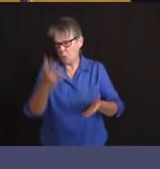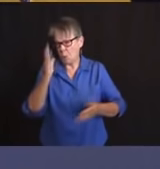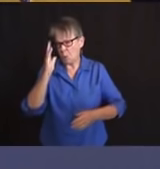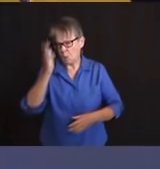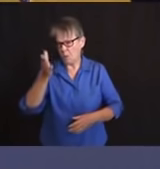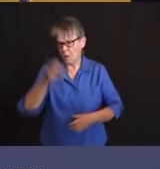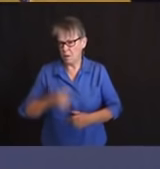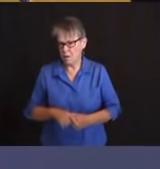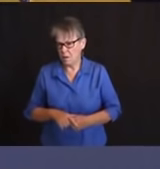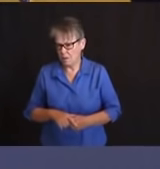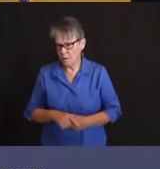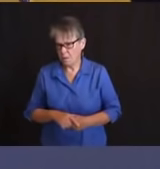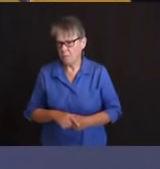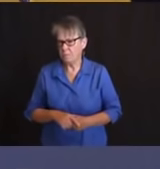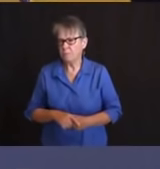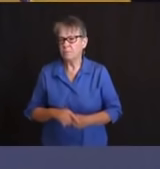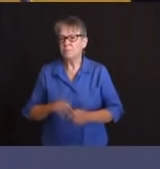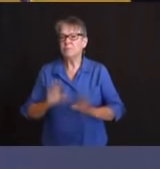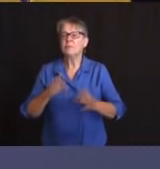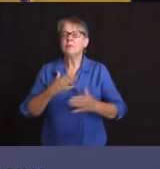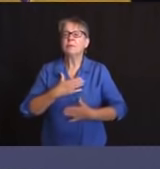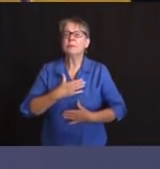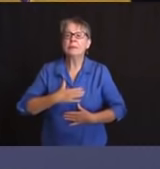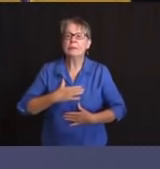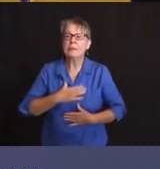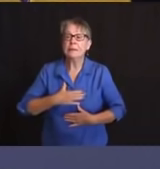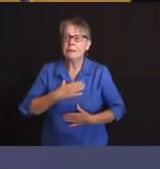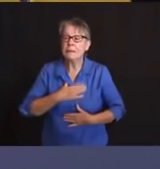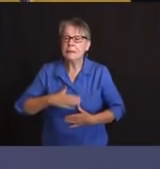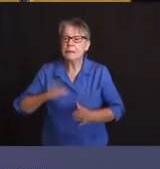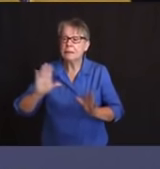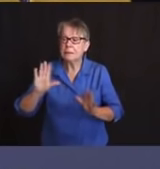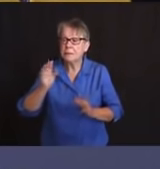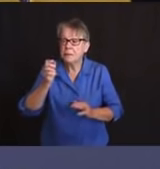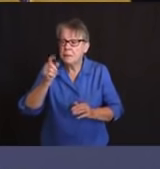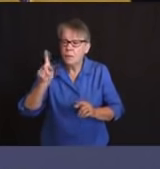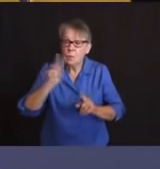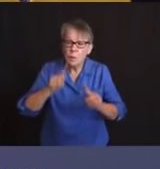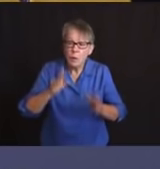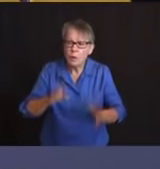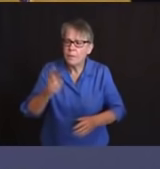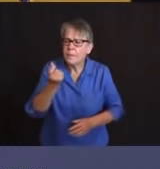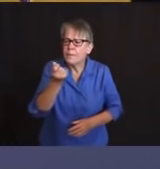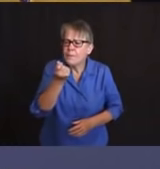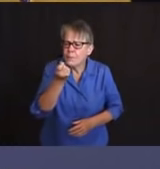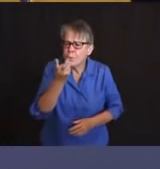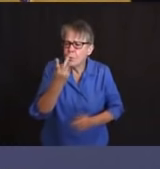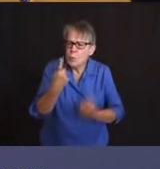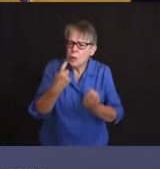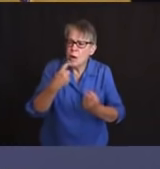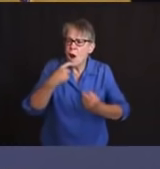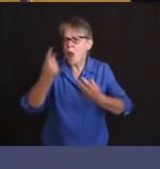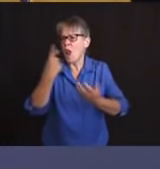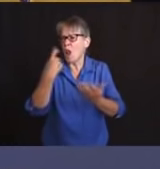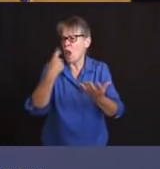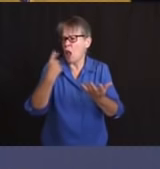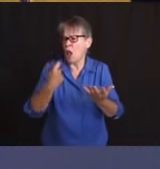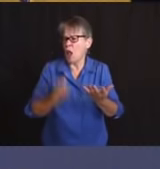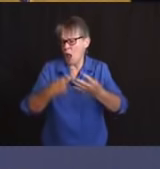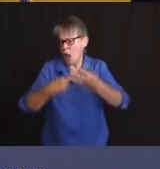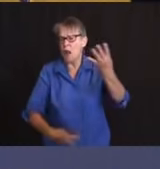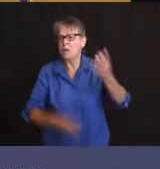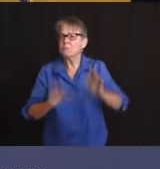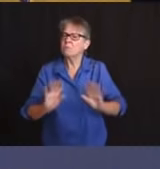machine gun. Just pick your nuggets. Pick your nuggets. Do the school numbers you announced include